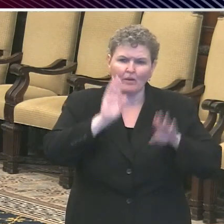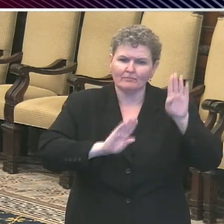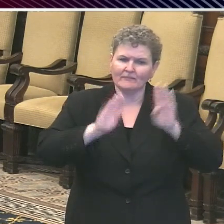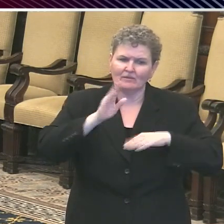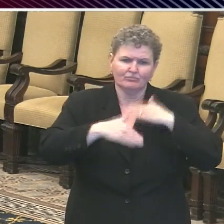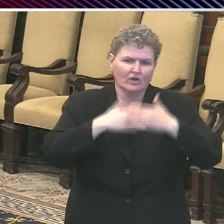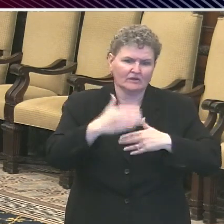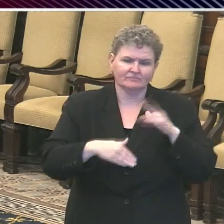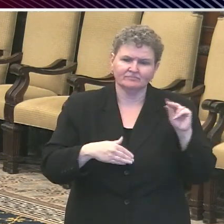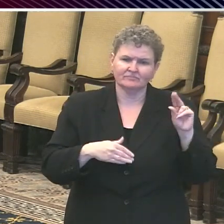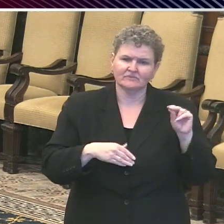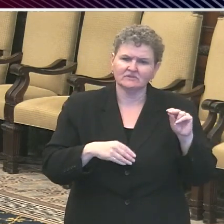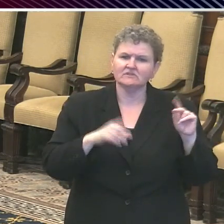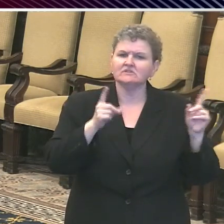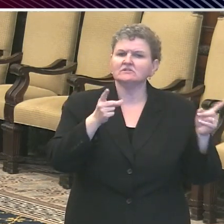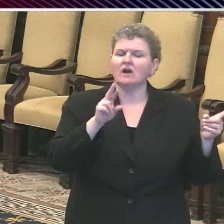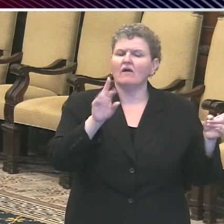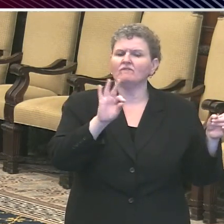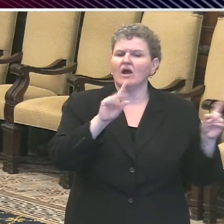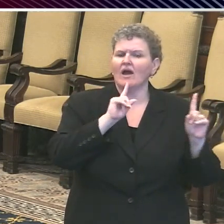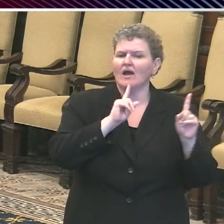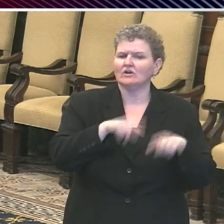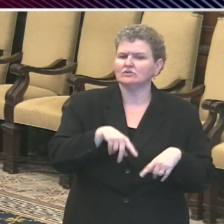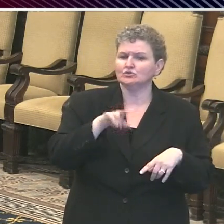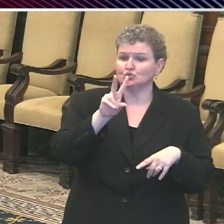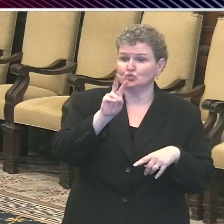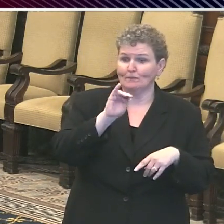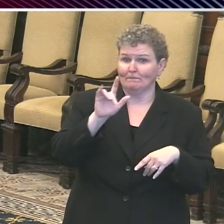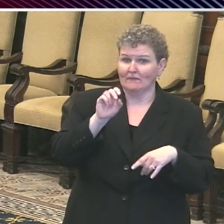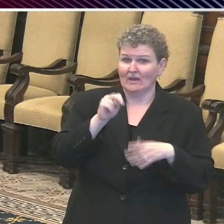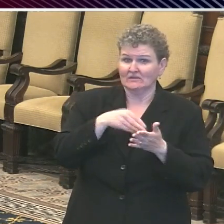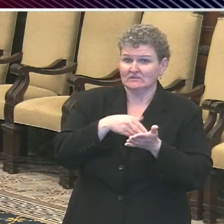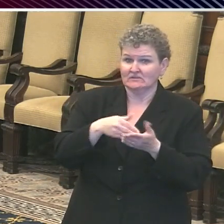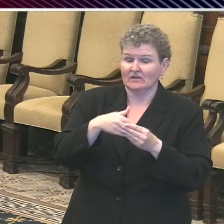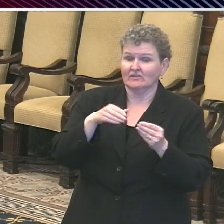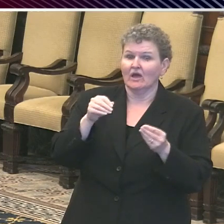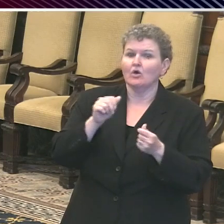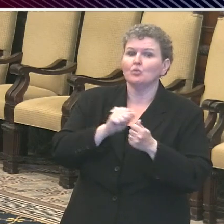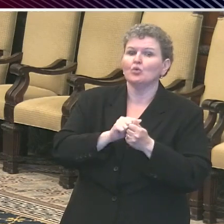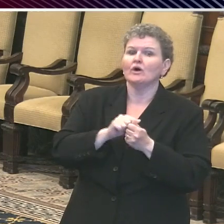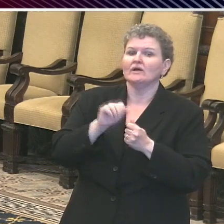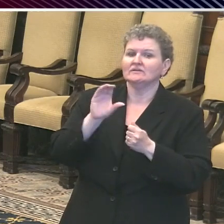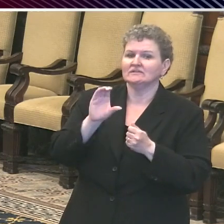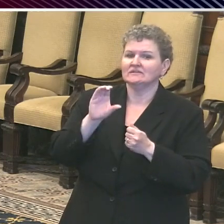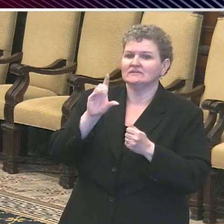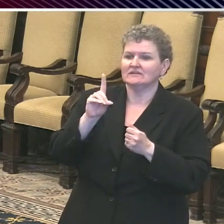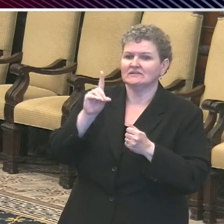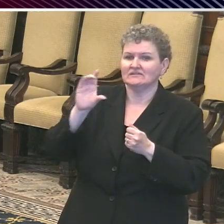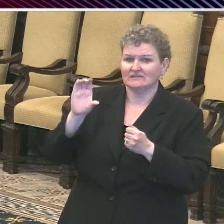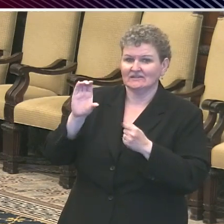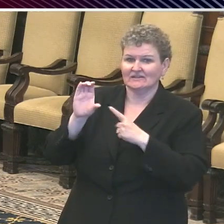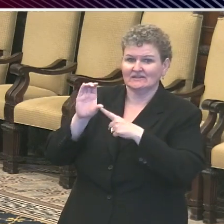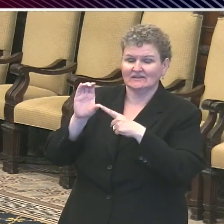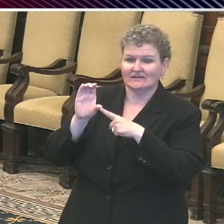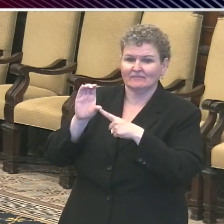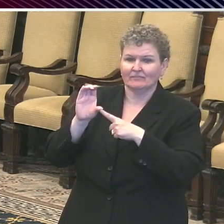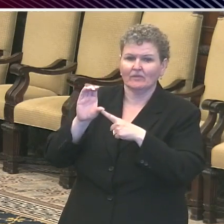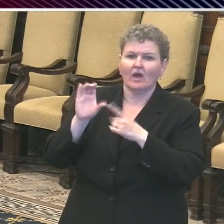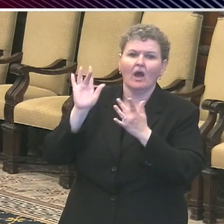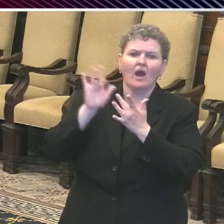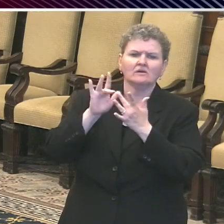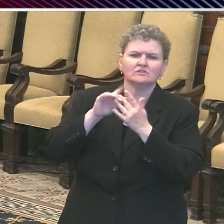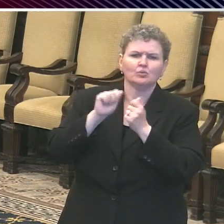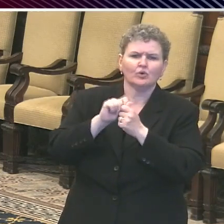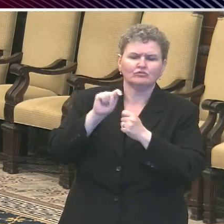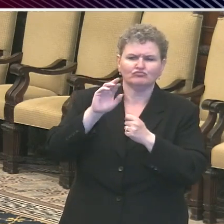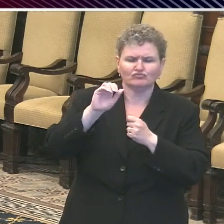let me be clear that $92 million is a grant that we received from the Centers for Disease Control to do testing and contact tracing over the next 2.5